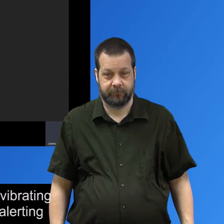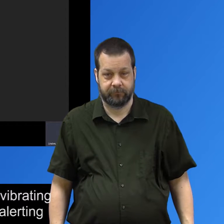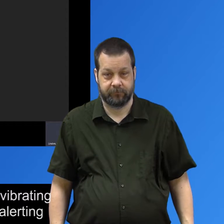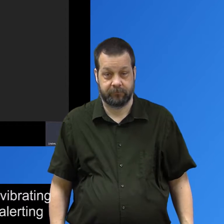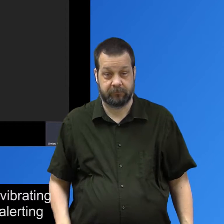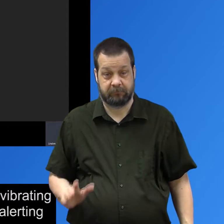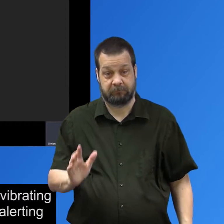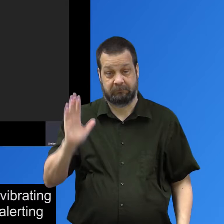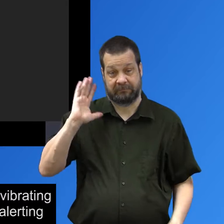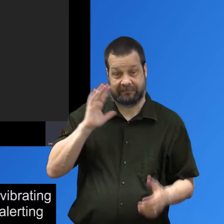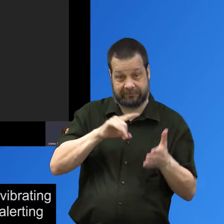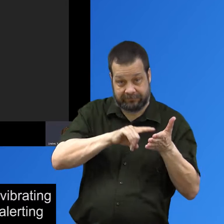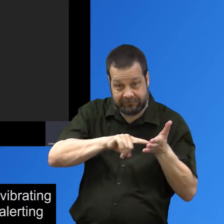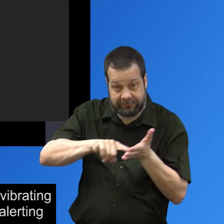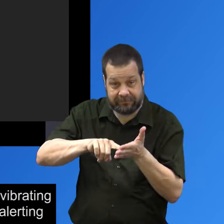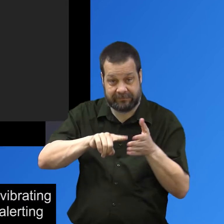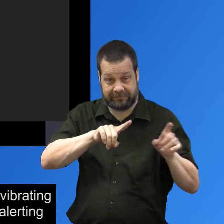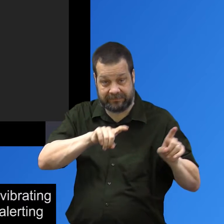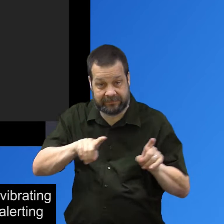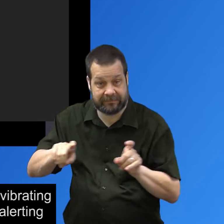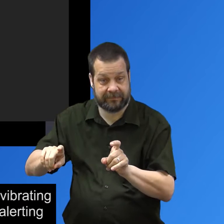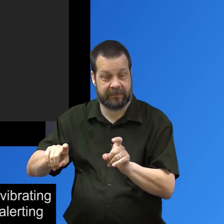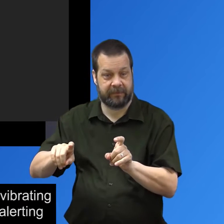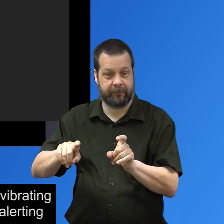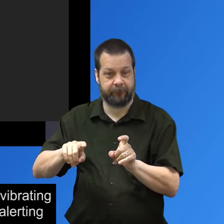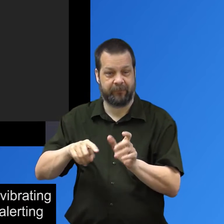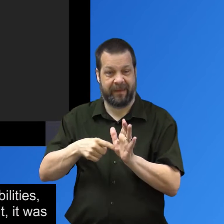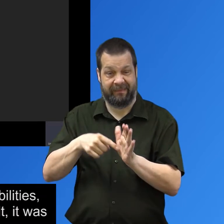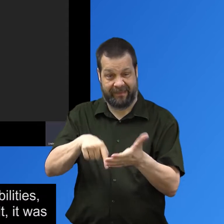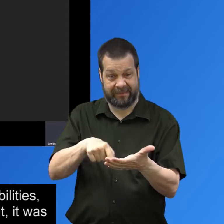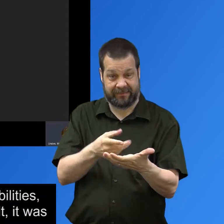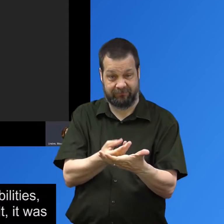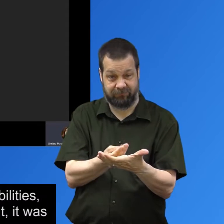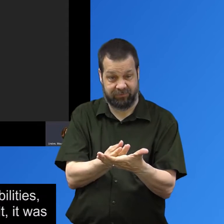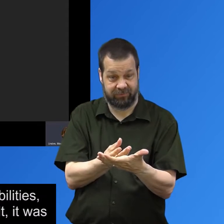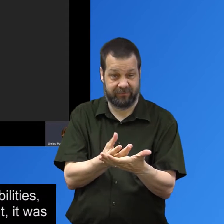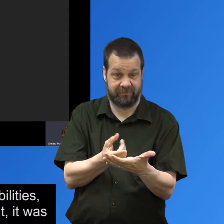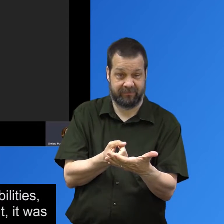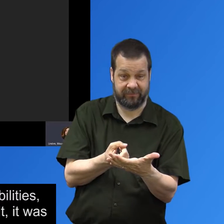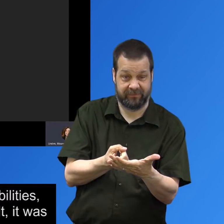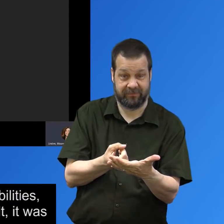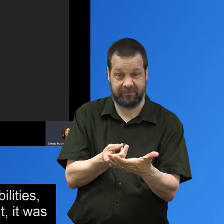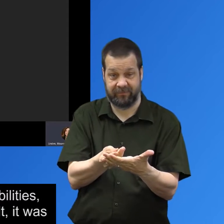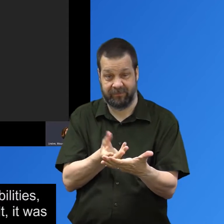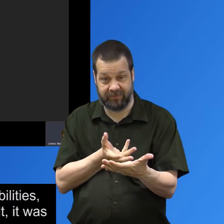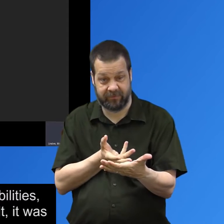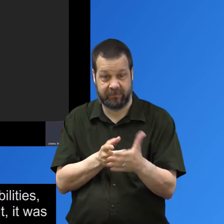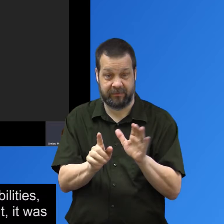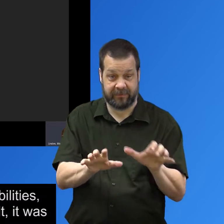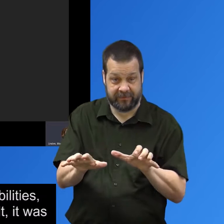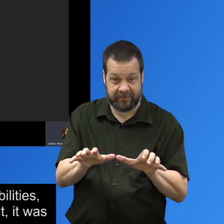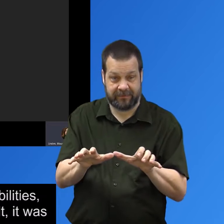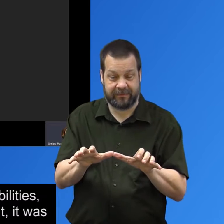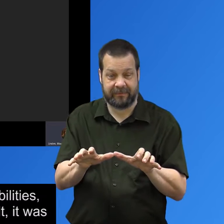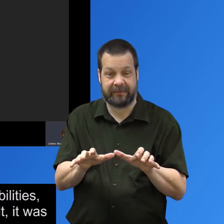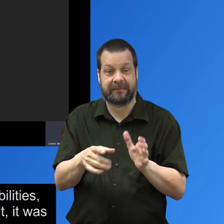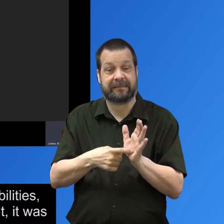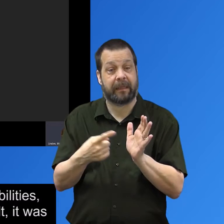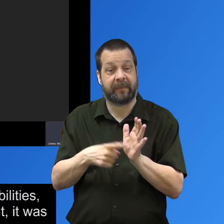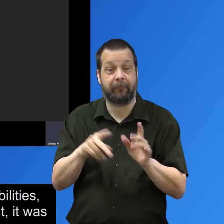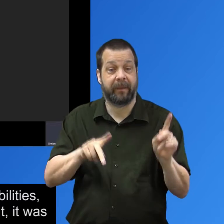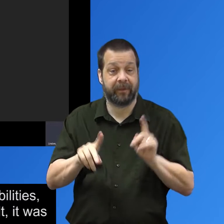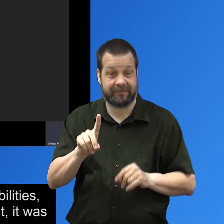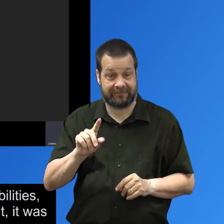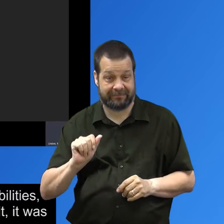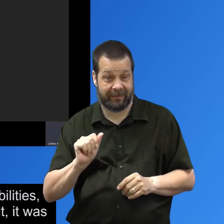vibration patterns. Our previous research has shown that this alerting signal is not well noticed by people with sensory